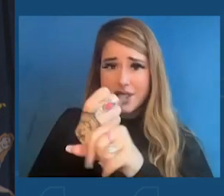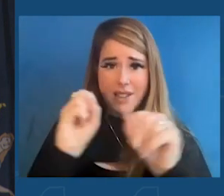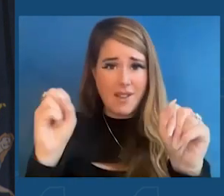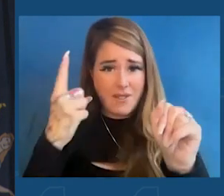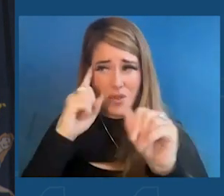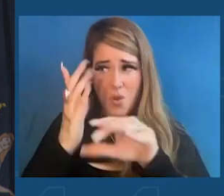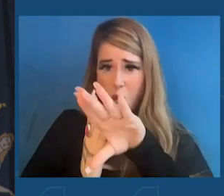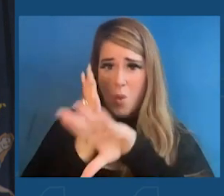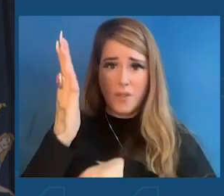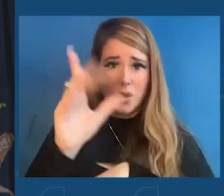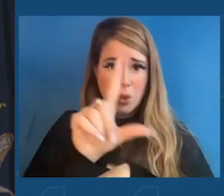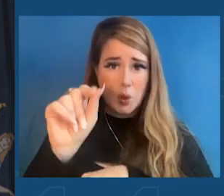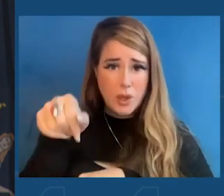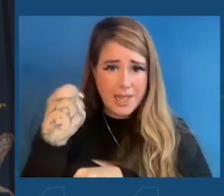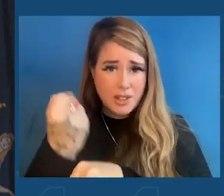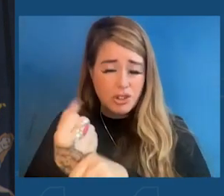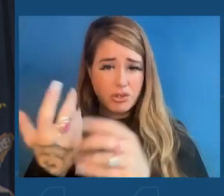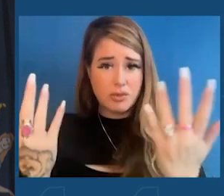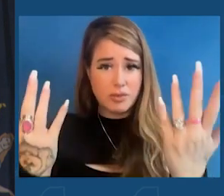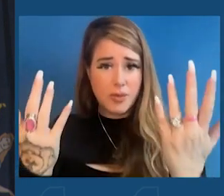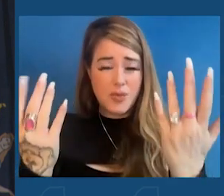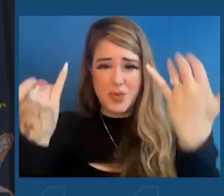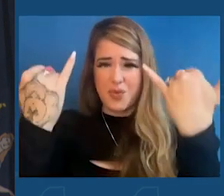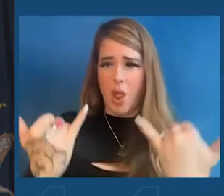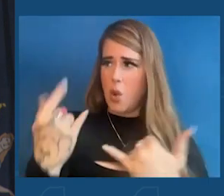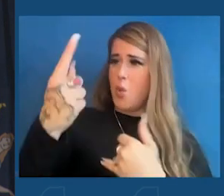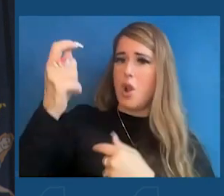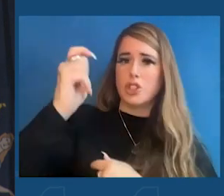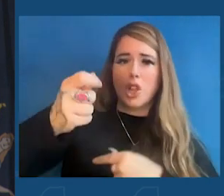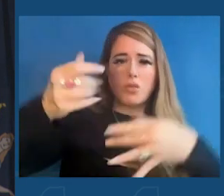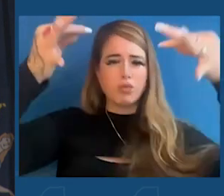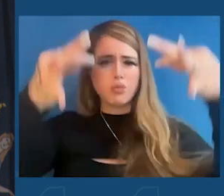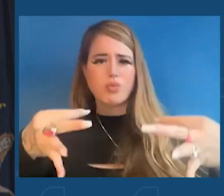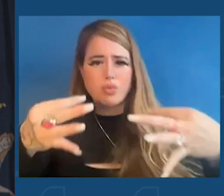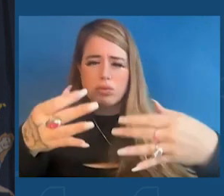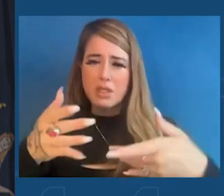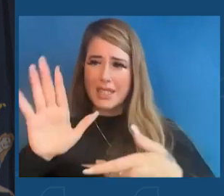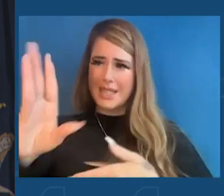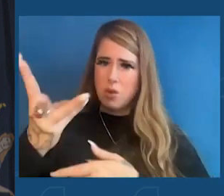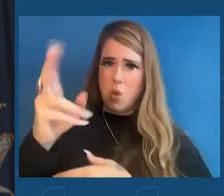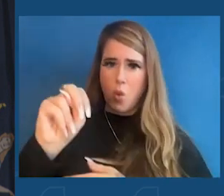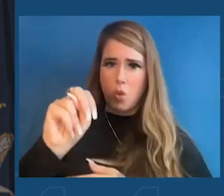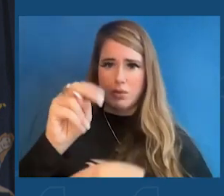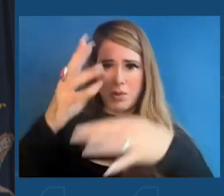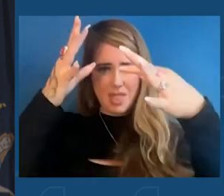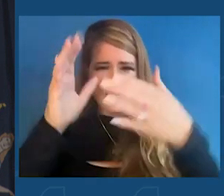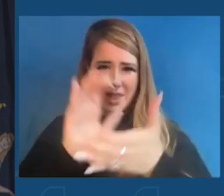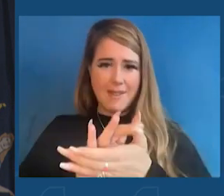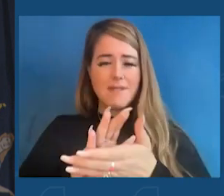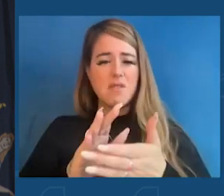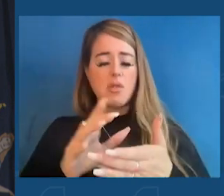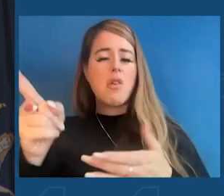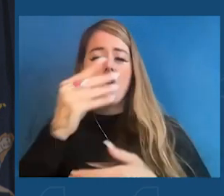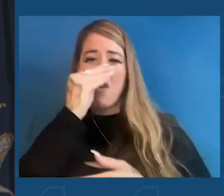over 20 years. And the fact that one judge would substitute his own personal beliefs over science, over evidence,